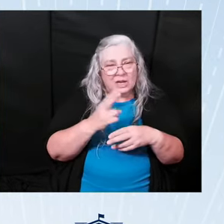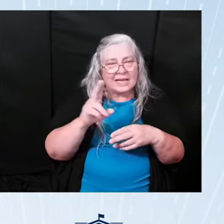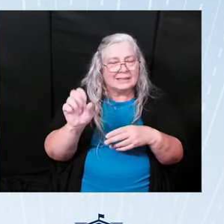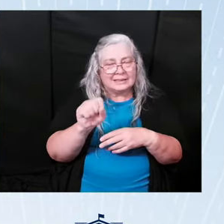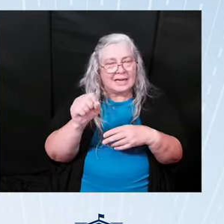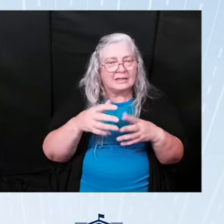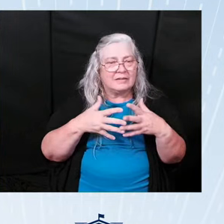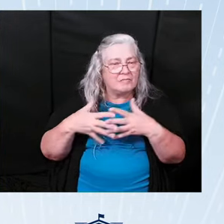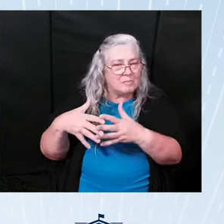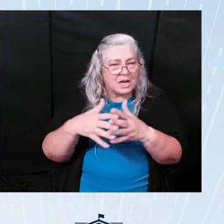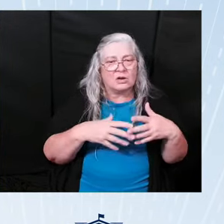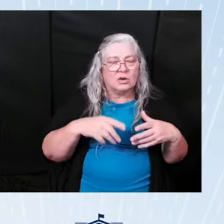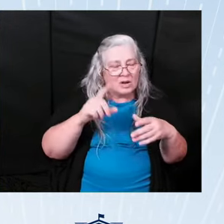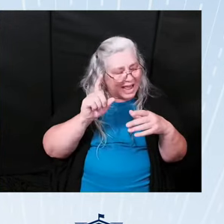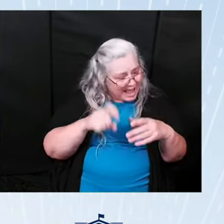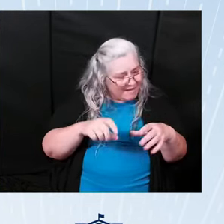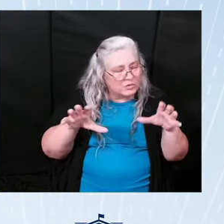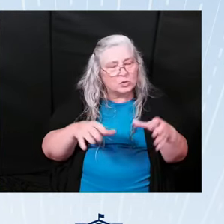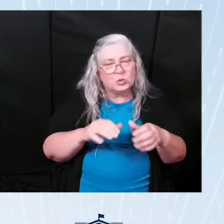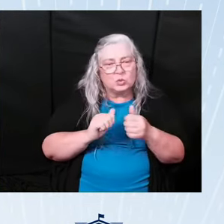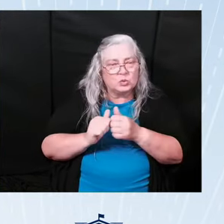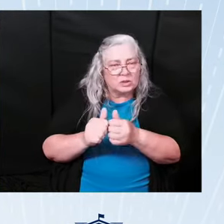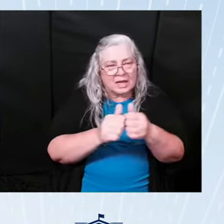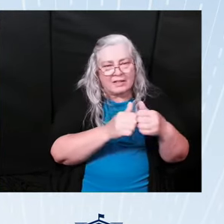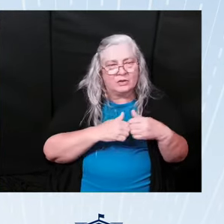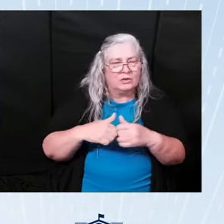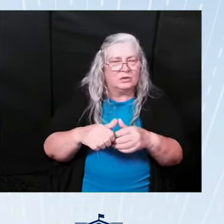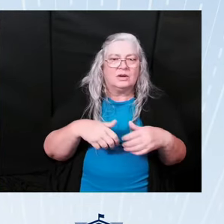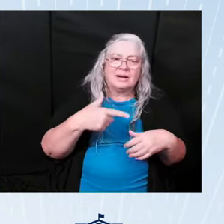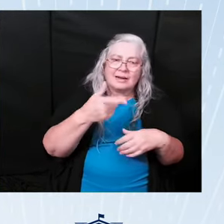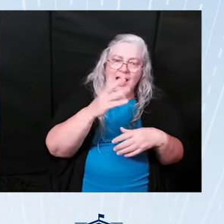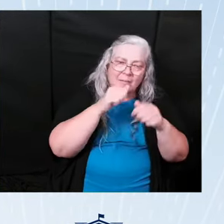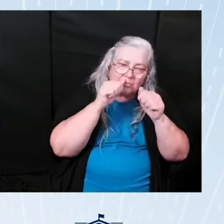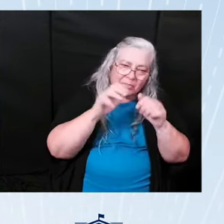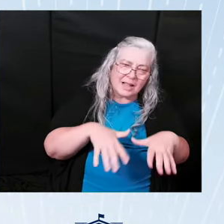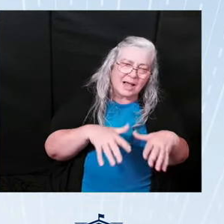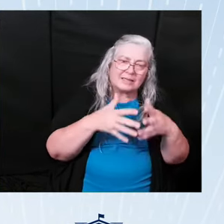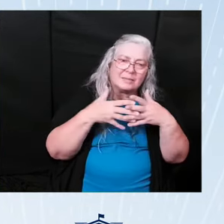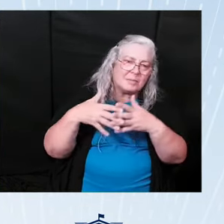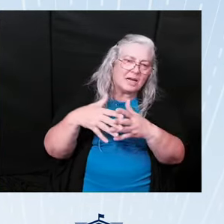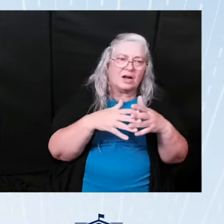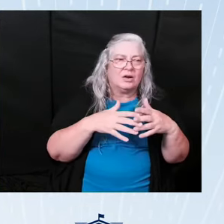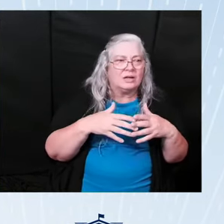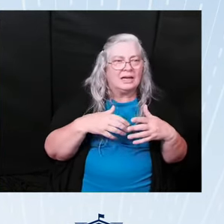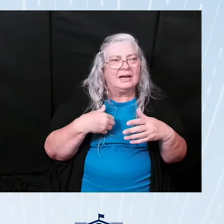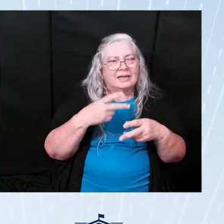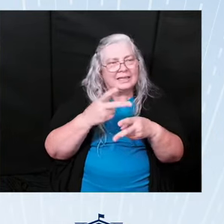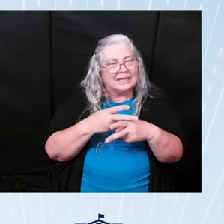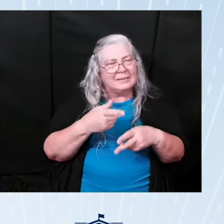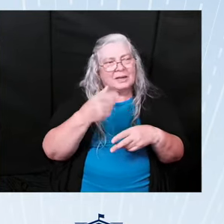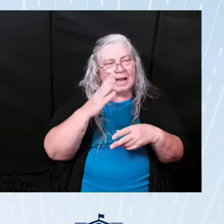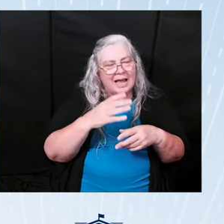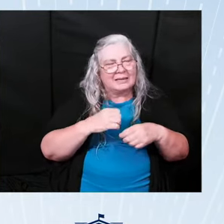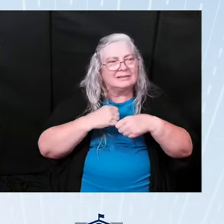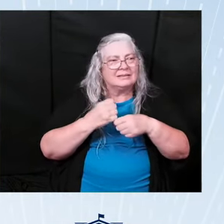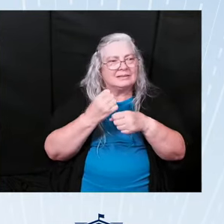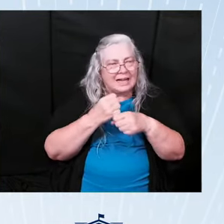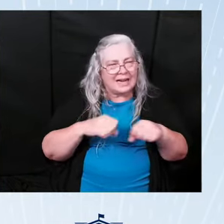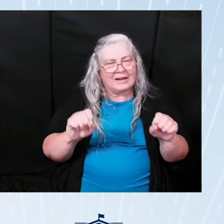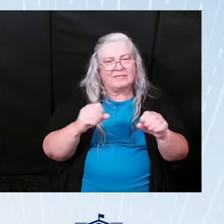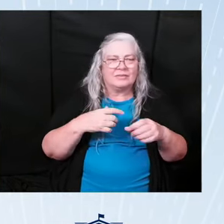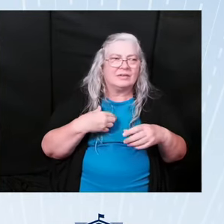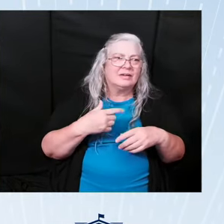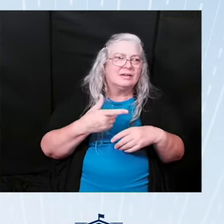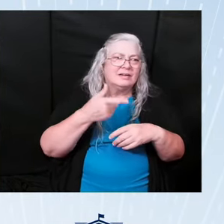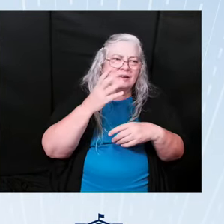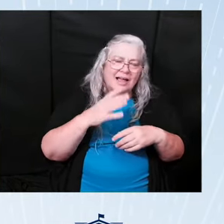America and God save the troops. He says it in every speech that he has, and he's repeating it over and over again